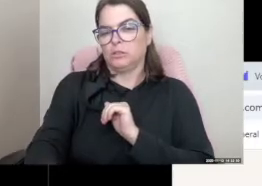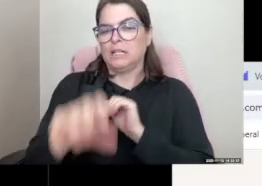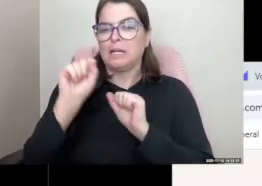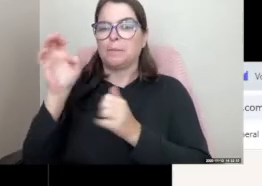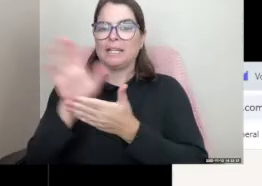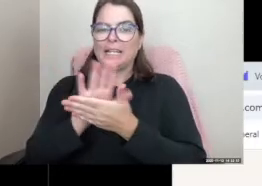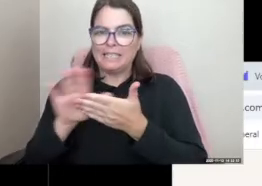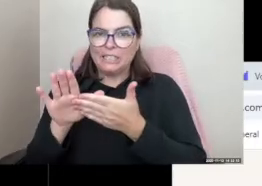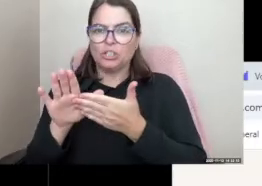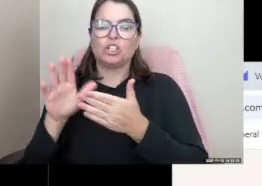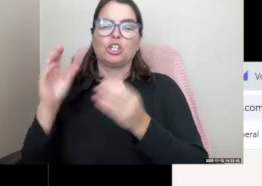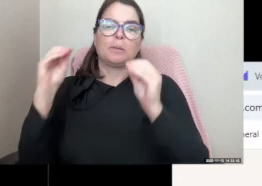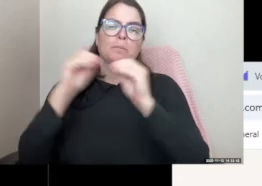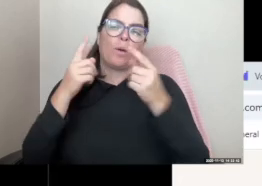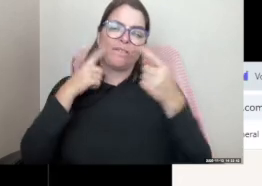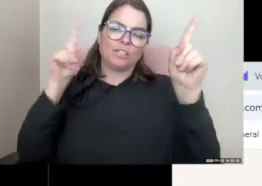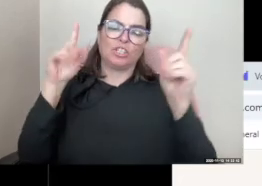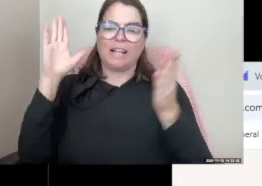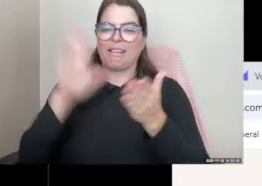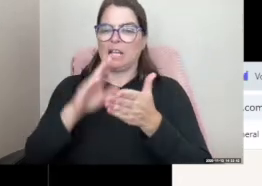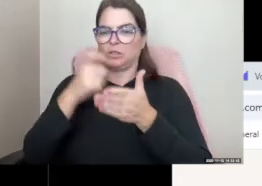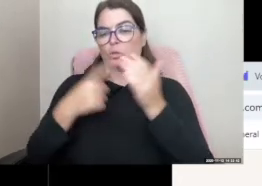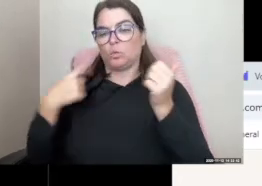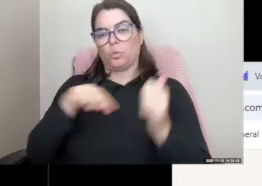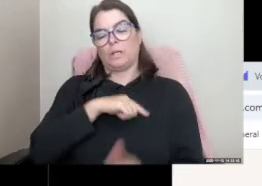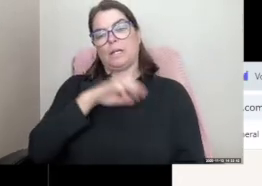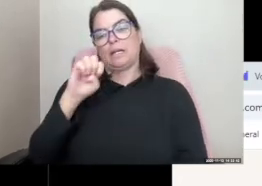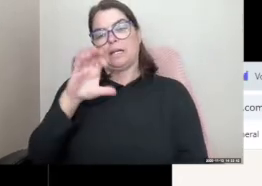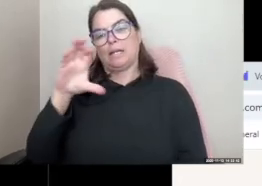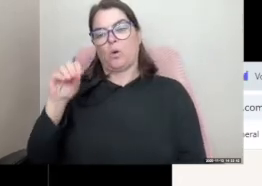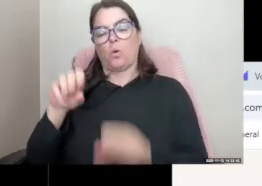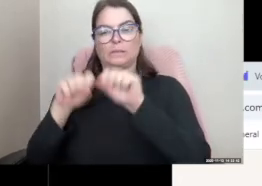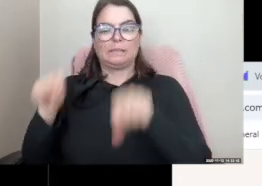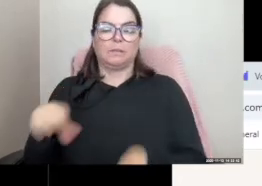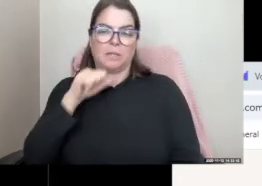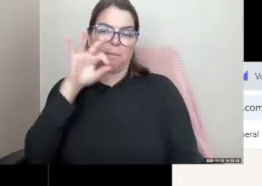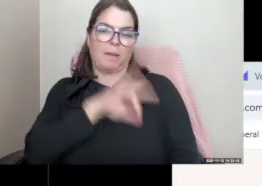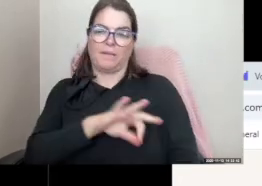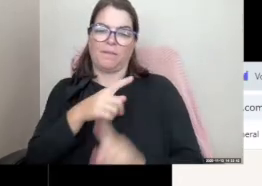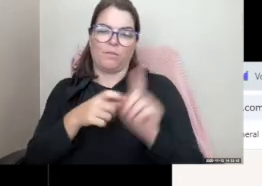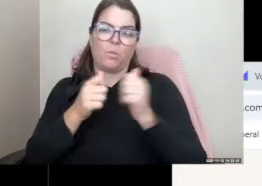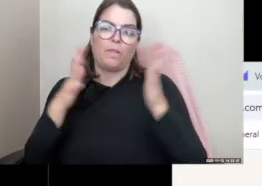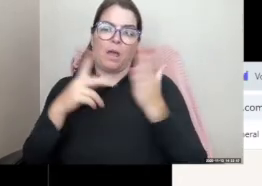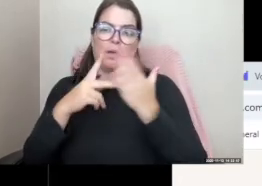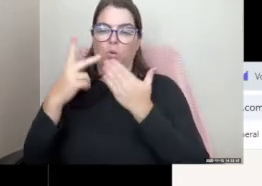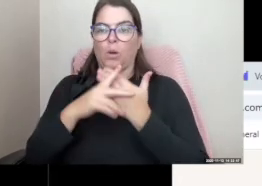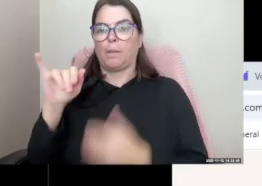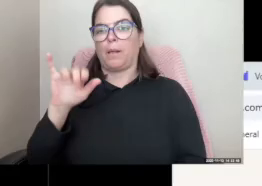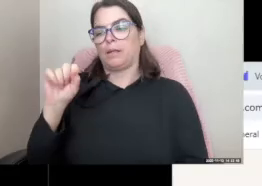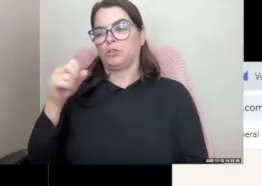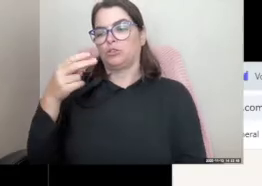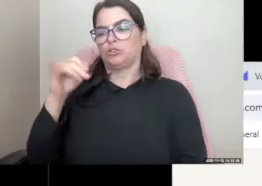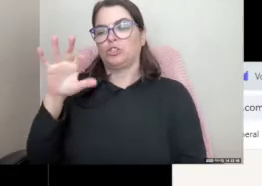funding to do this work themselves. They don't necessarily have the at-risk dollars to put up towards developing these technologies that can